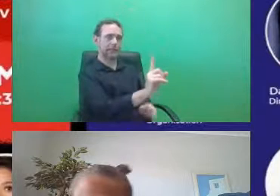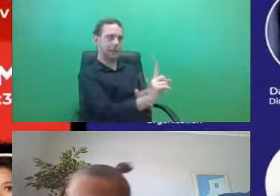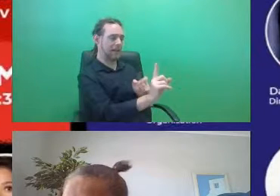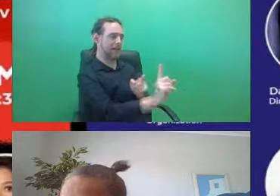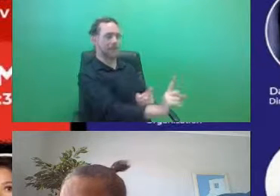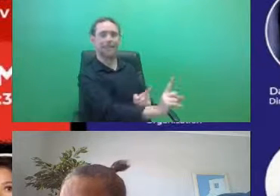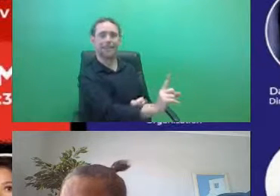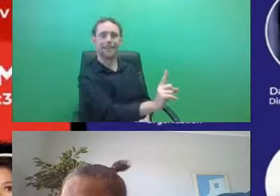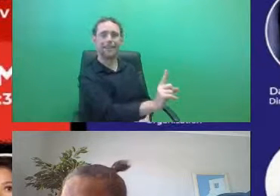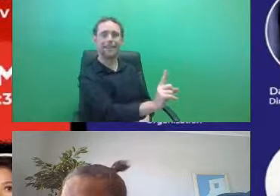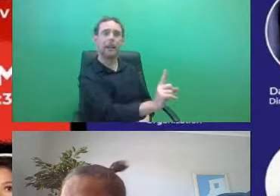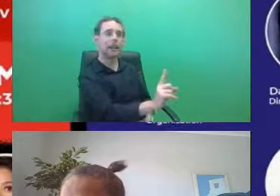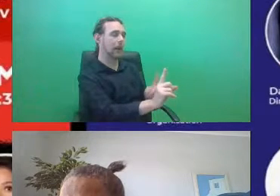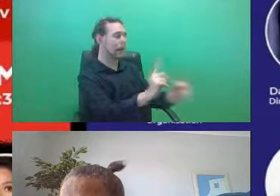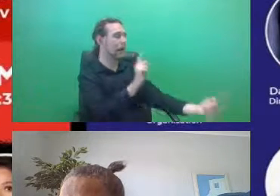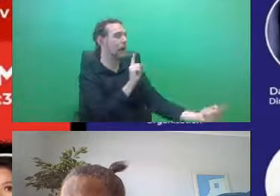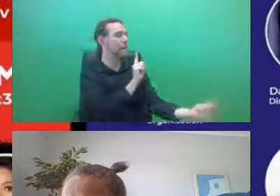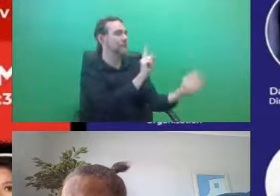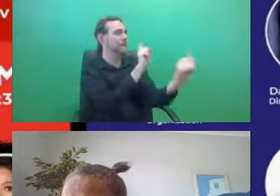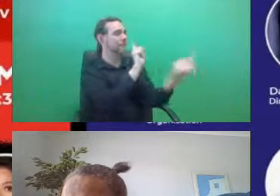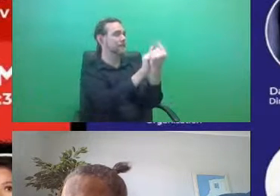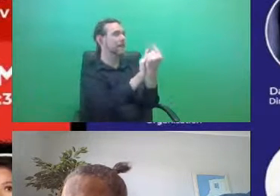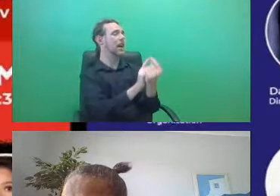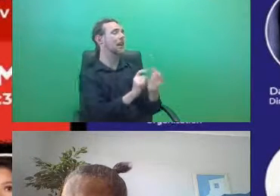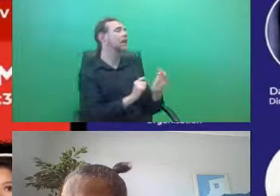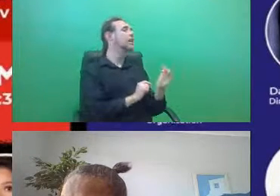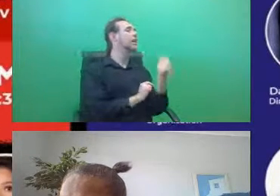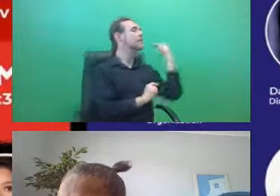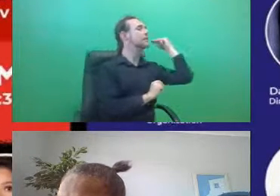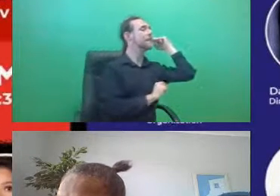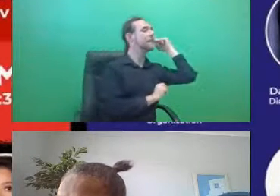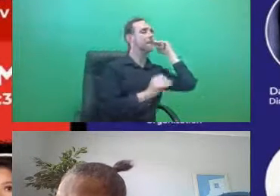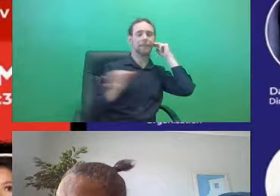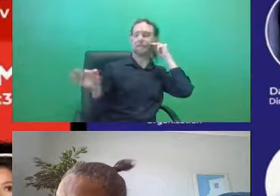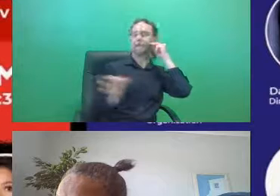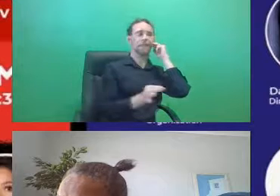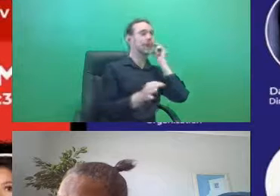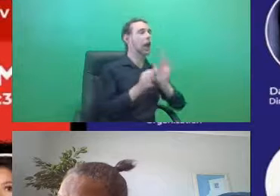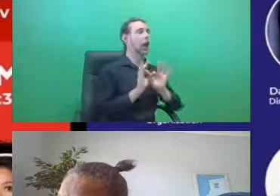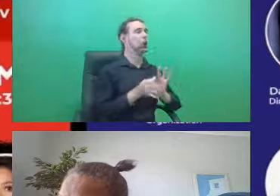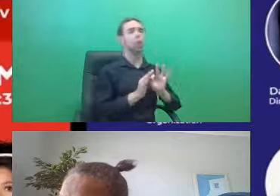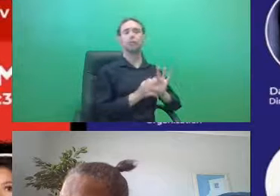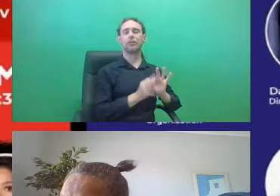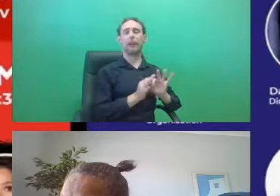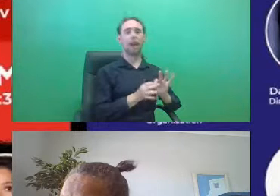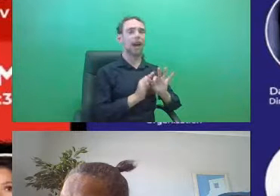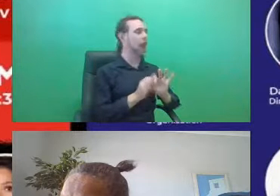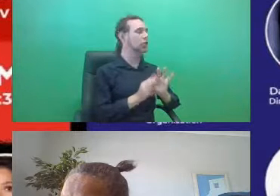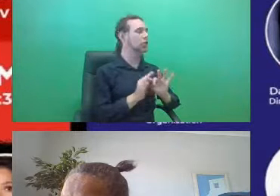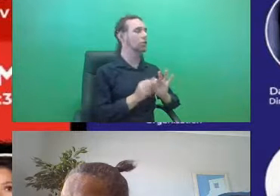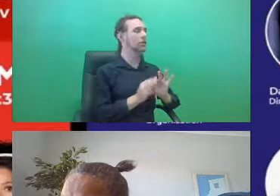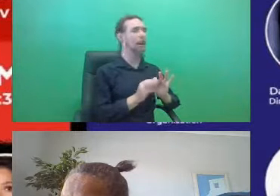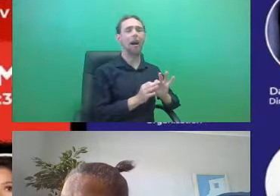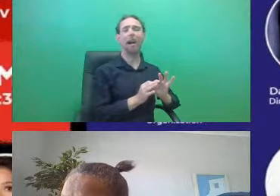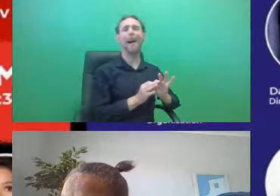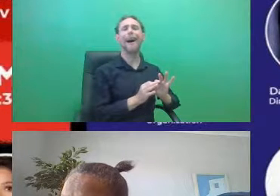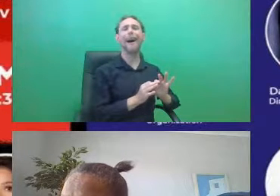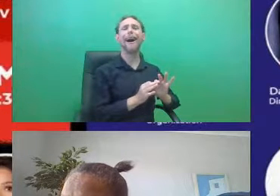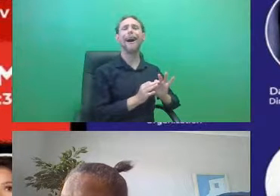the confidentiality of their whole case. Somebody is there to actually talk to them in their mother tongue, which is sign